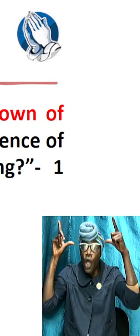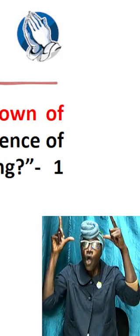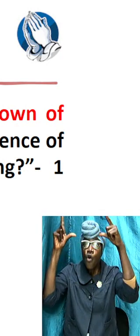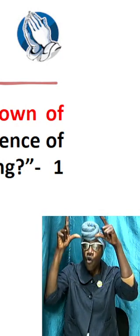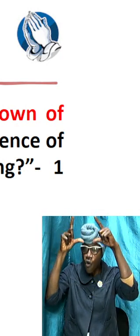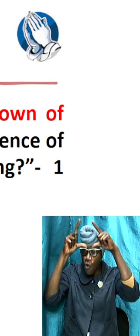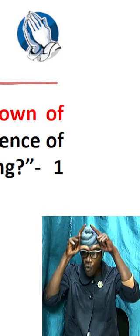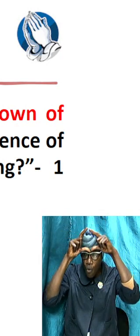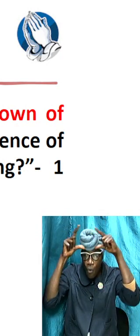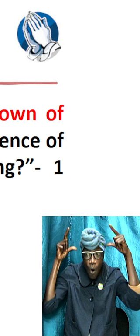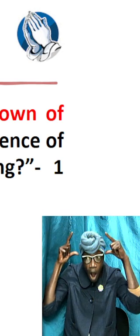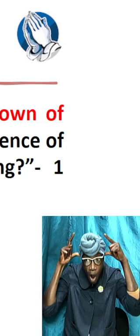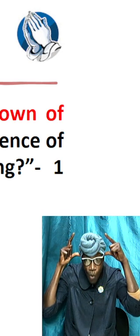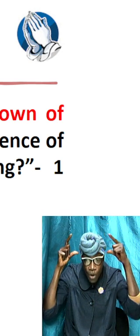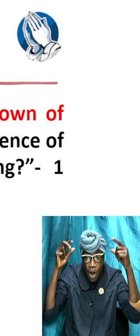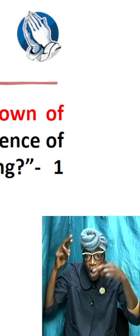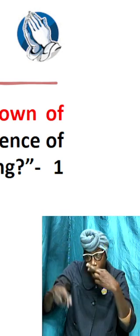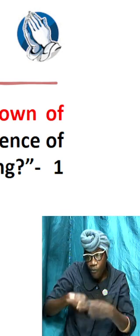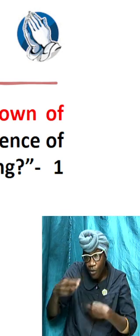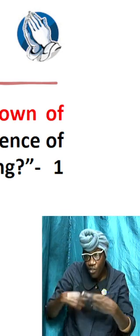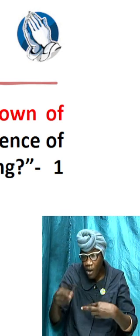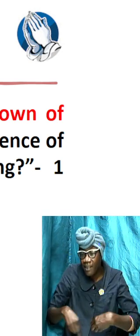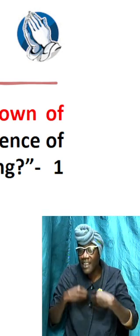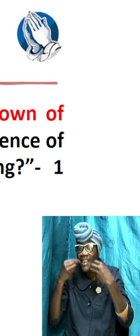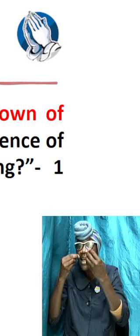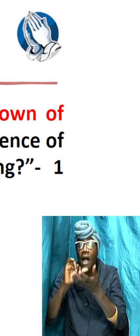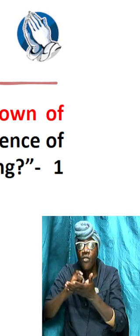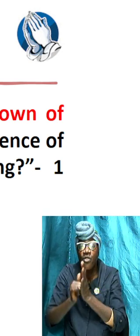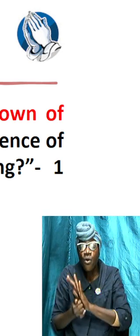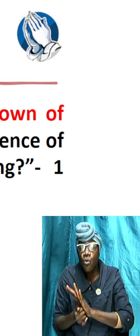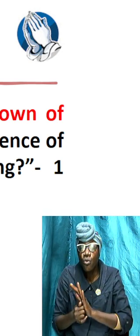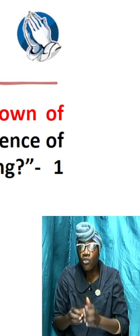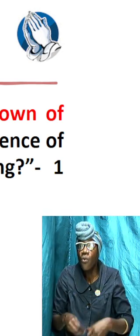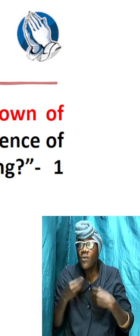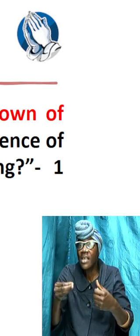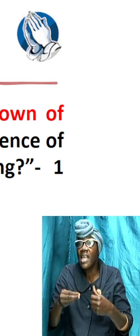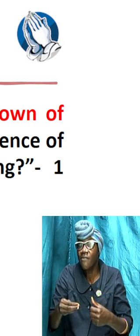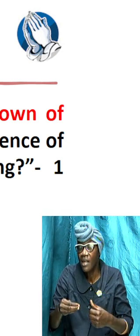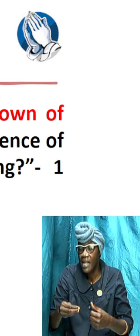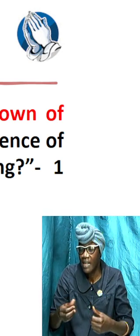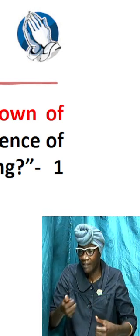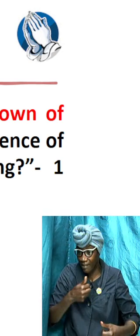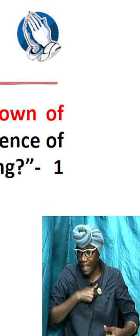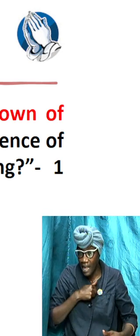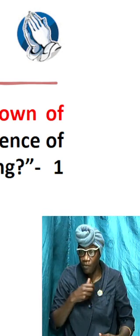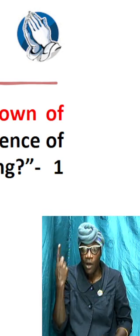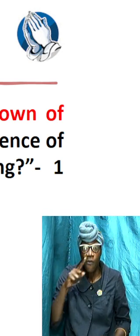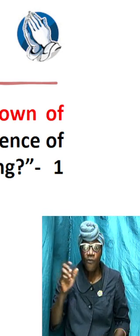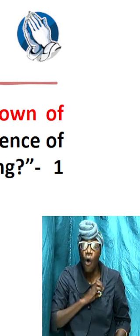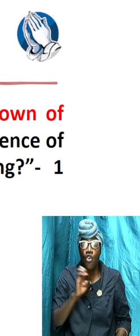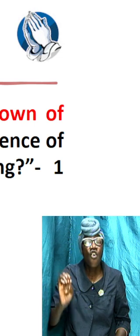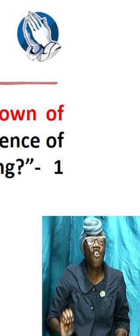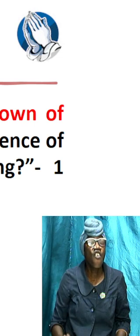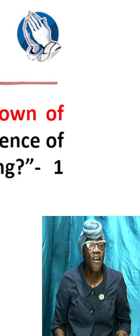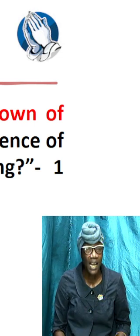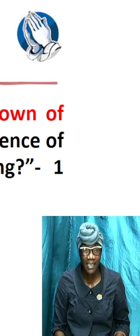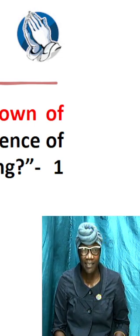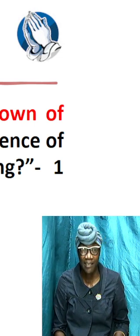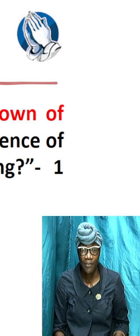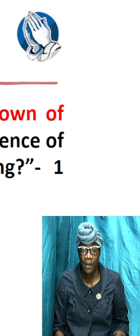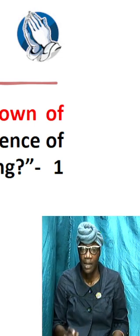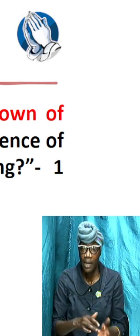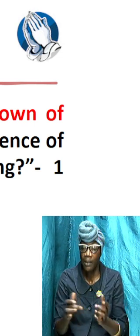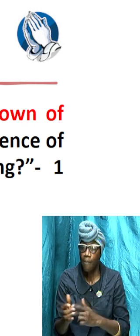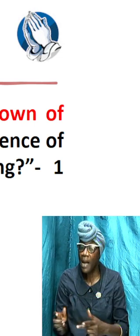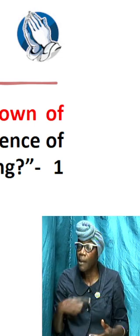given themselves to winning others for Christ. Amen. So the Bible actually encourages us, amen, that God,